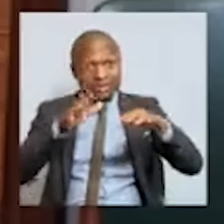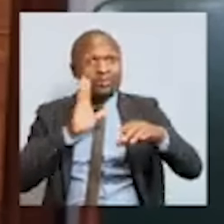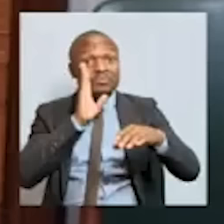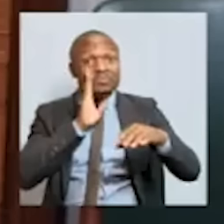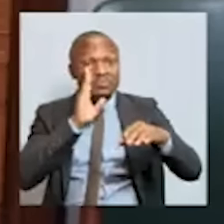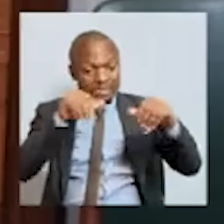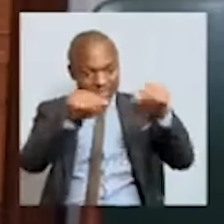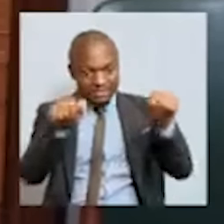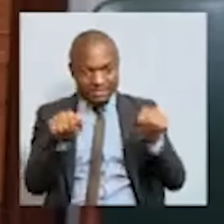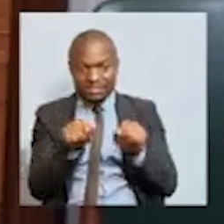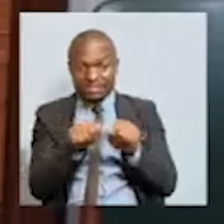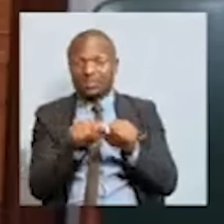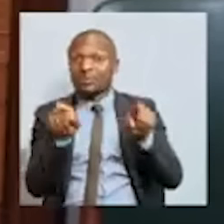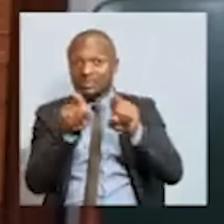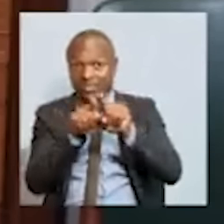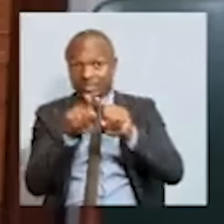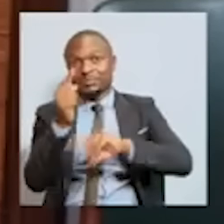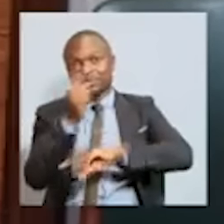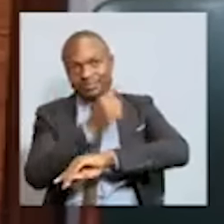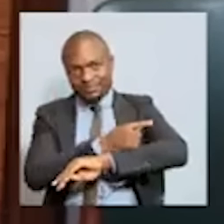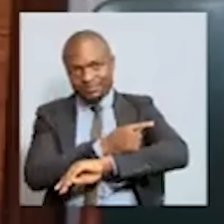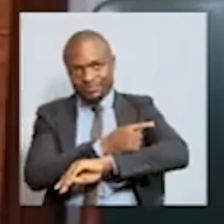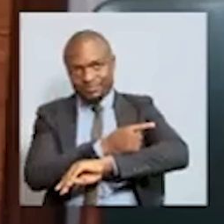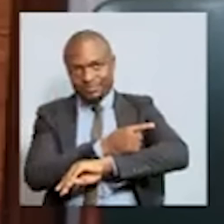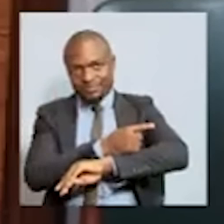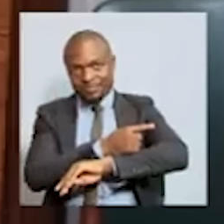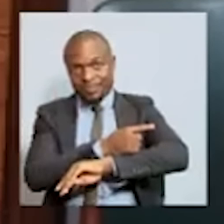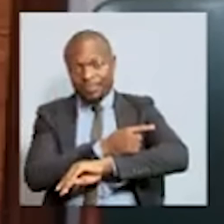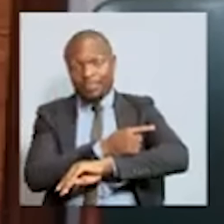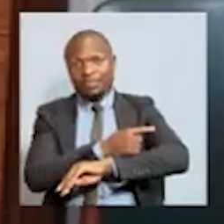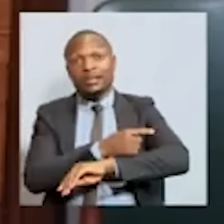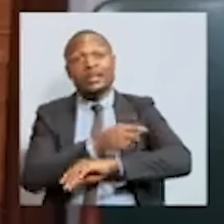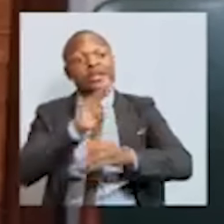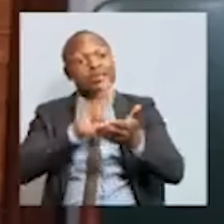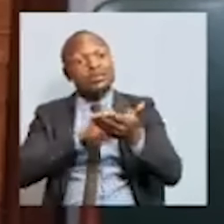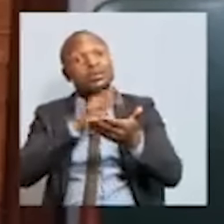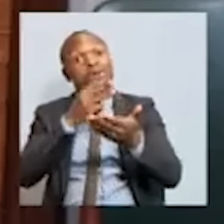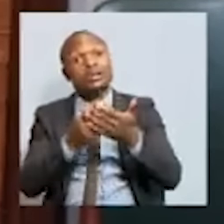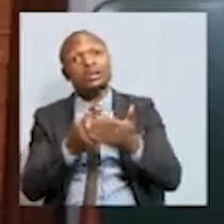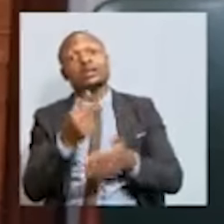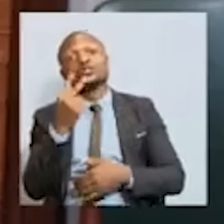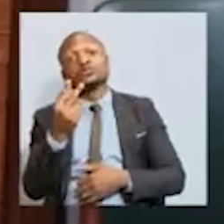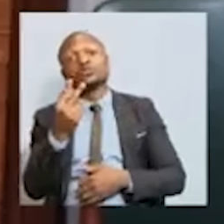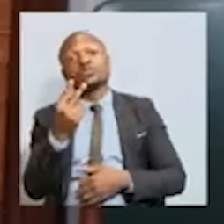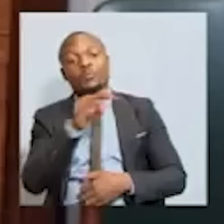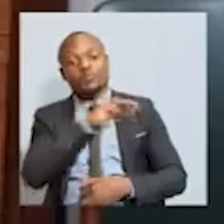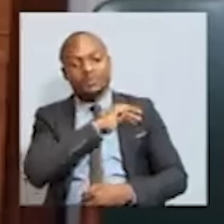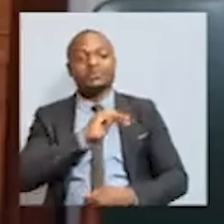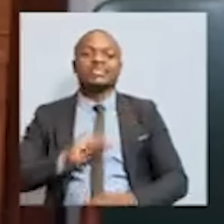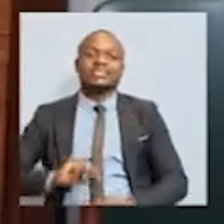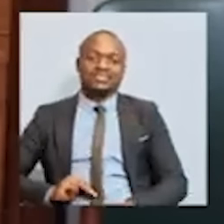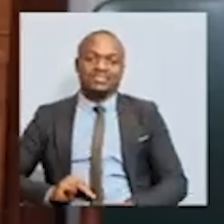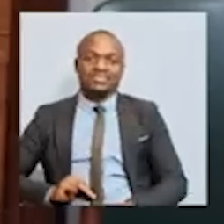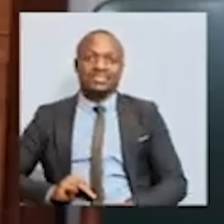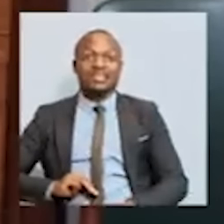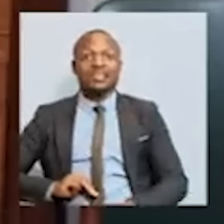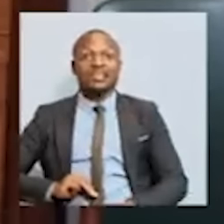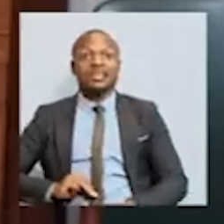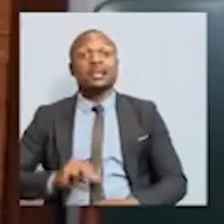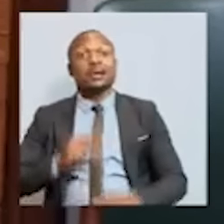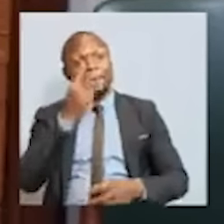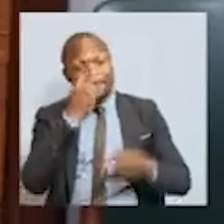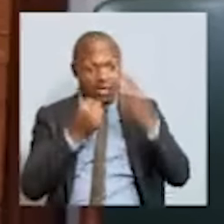area on the material day, and that he witnessed the two members joking with